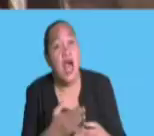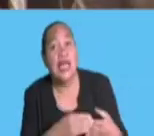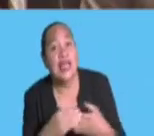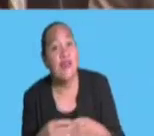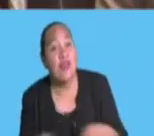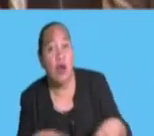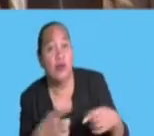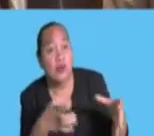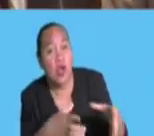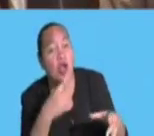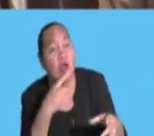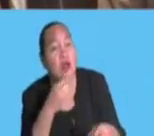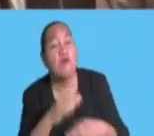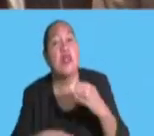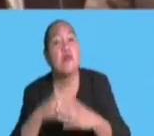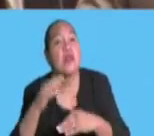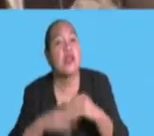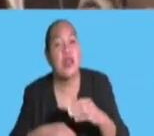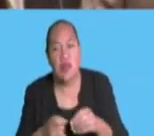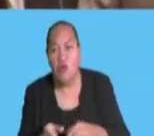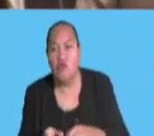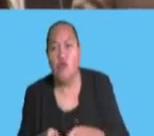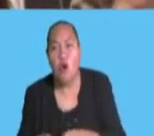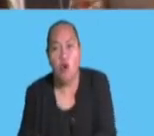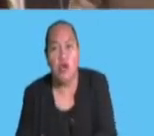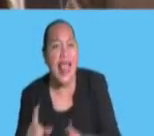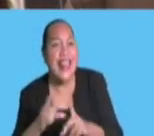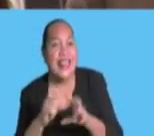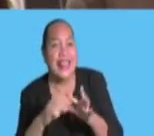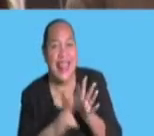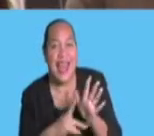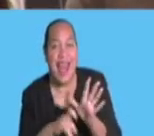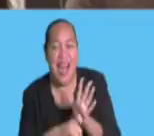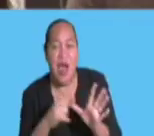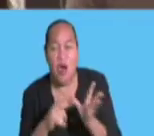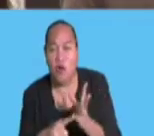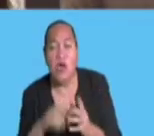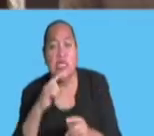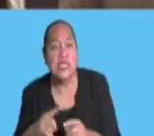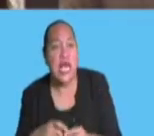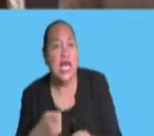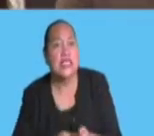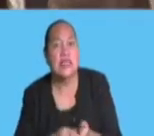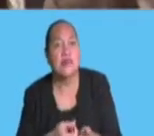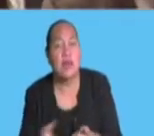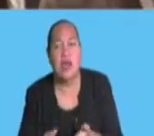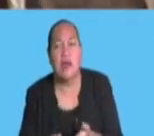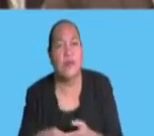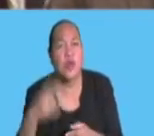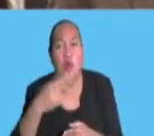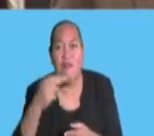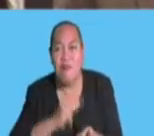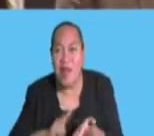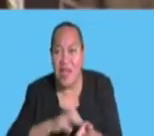talked about the building of that back road in Danarau. He said it cost $12 million per kilometer? $12